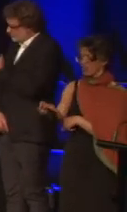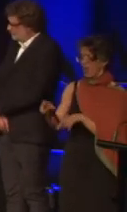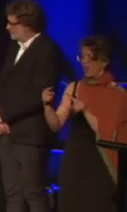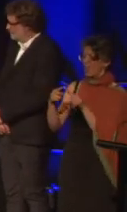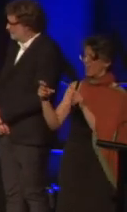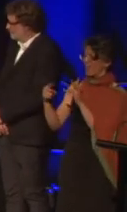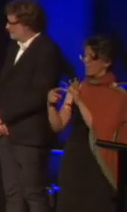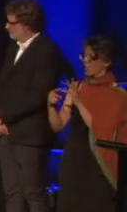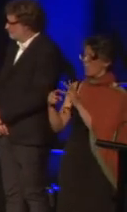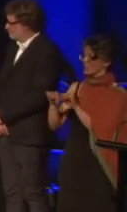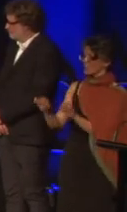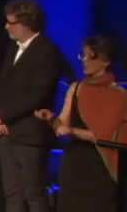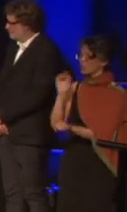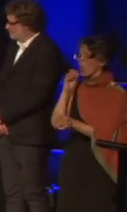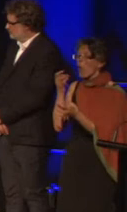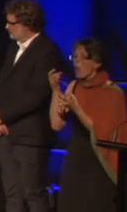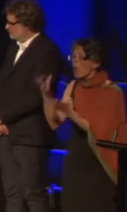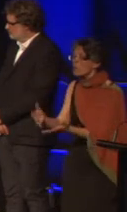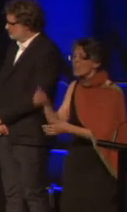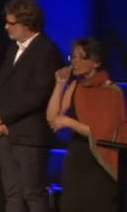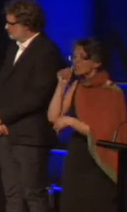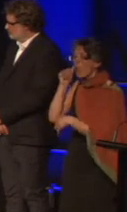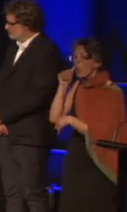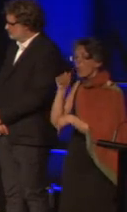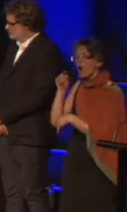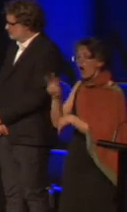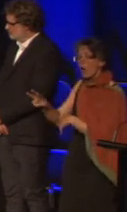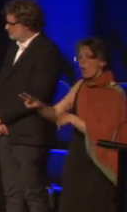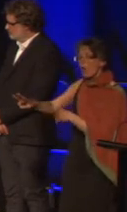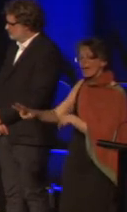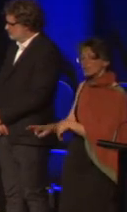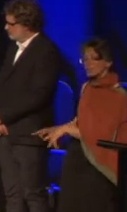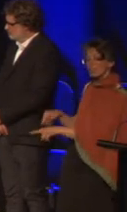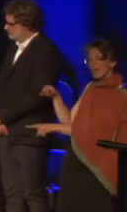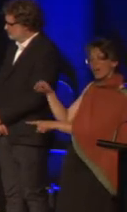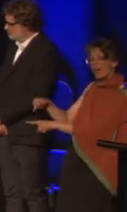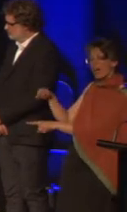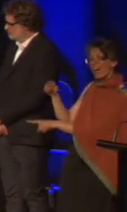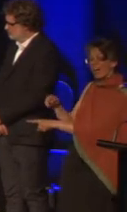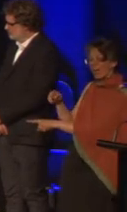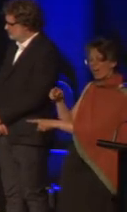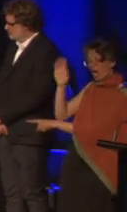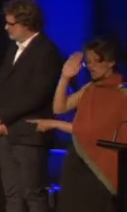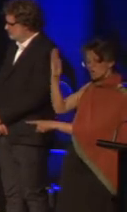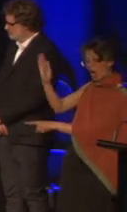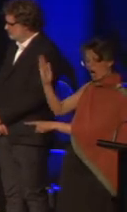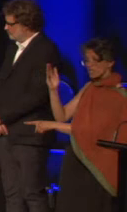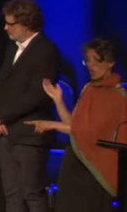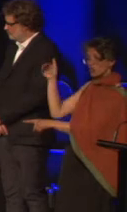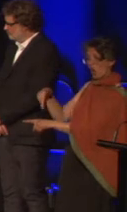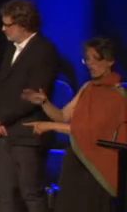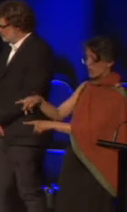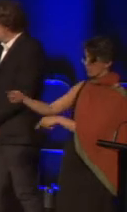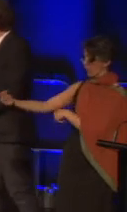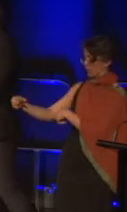have sharks and dolphins coming up the Whanganui River because it's salinating backwards up the river. That's a complete change in our